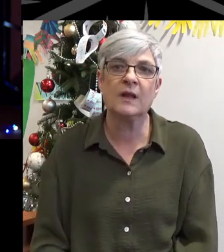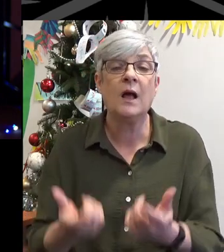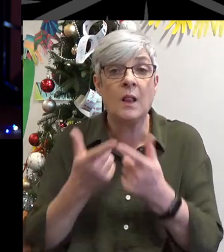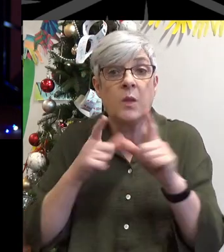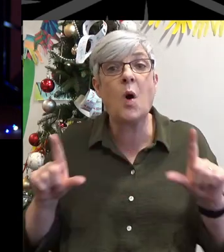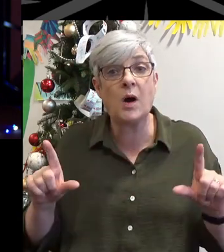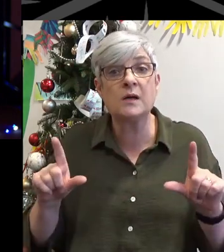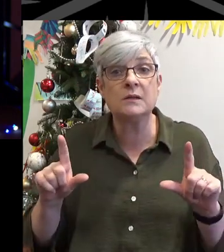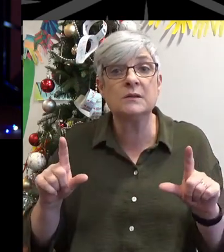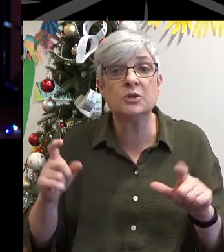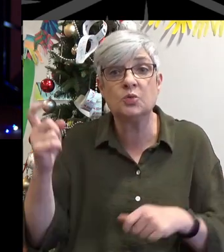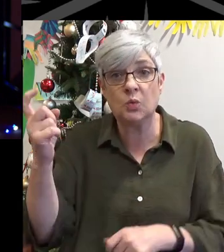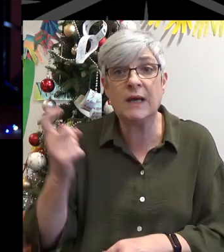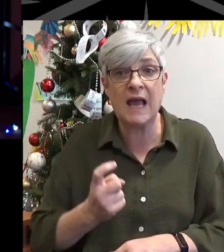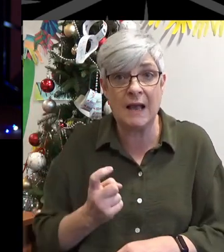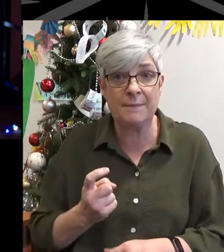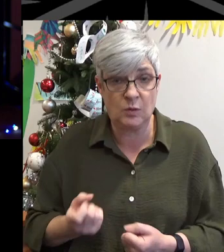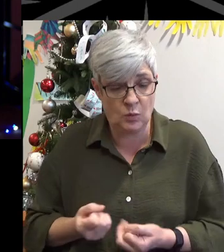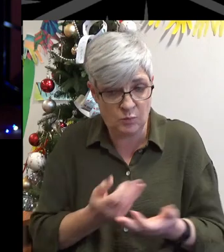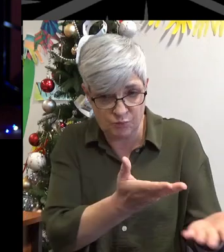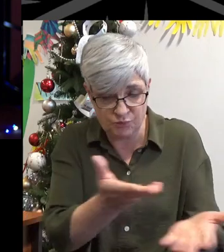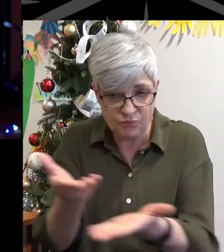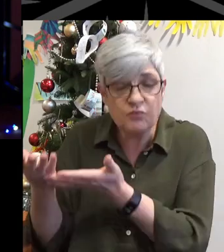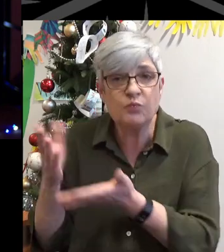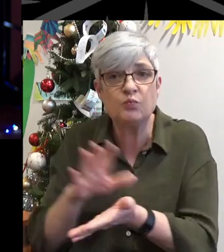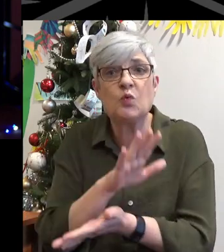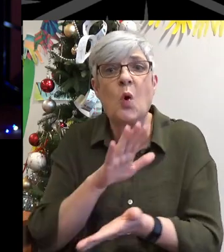Lord, you came to bring joy to the world.